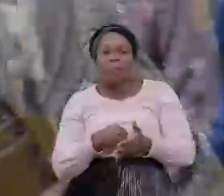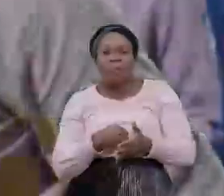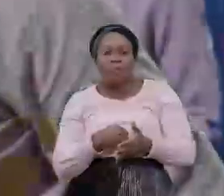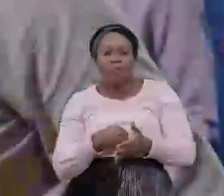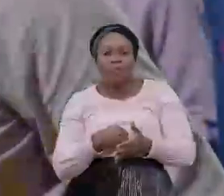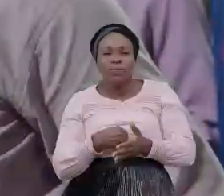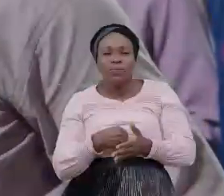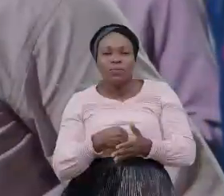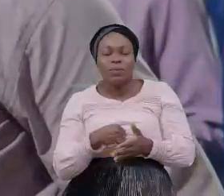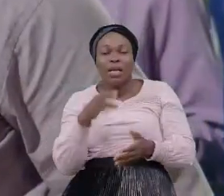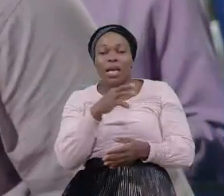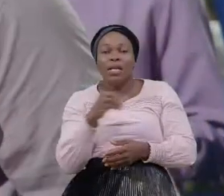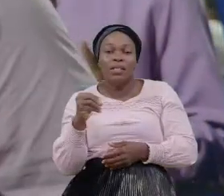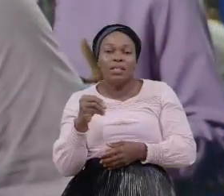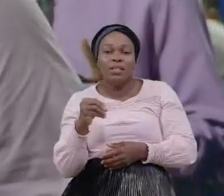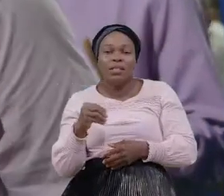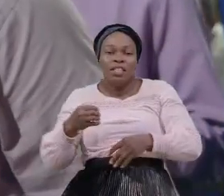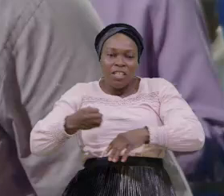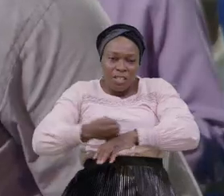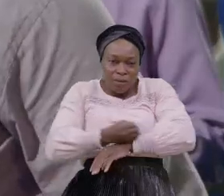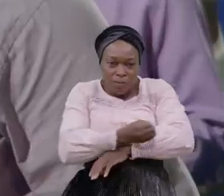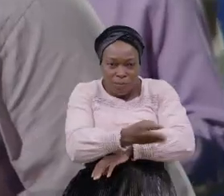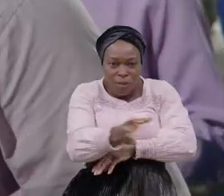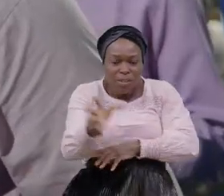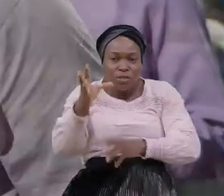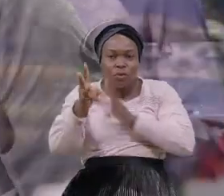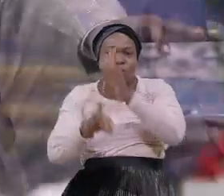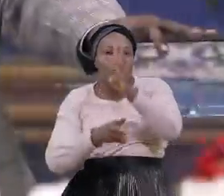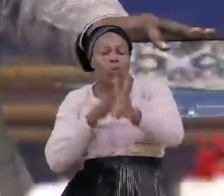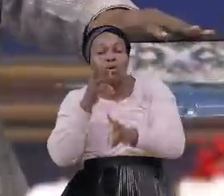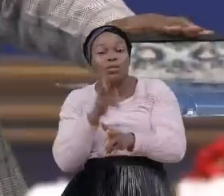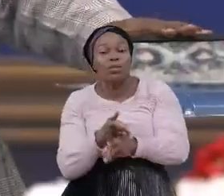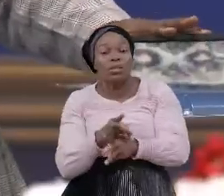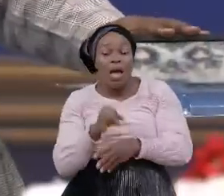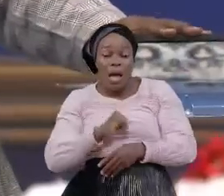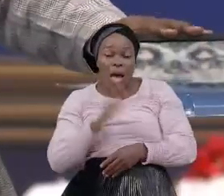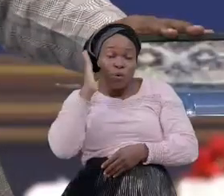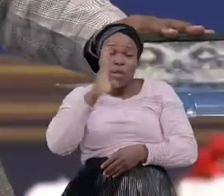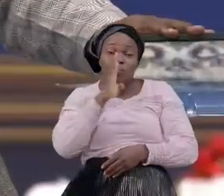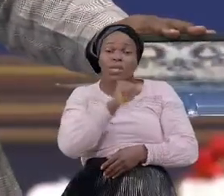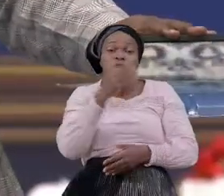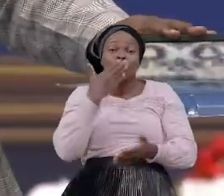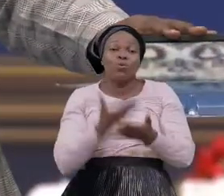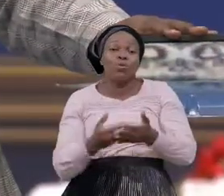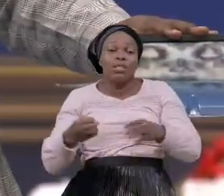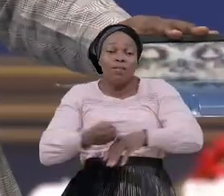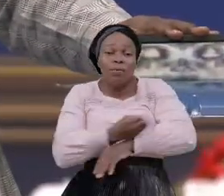an influenced world. I'll be a good influence in my world.